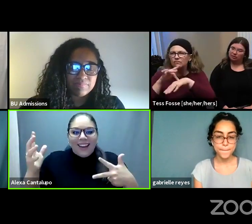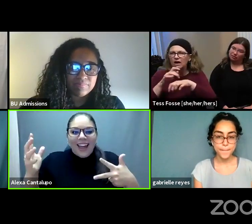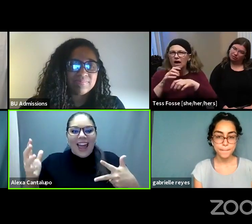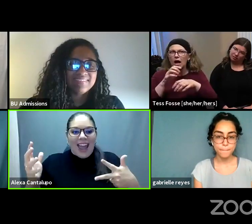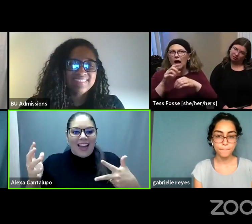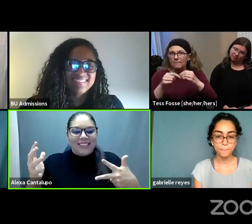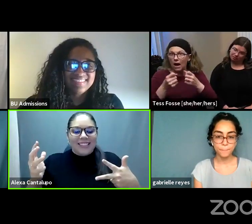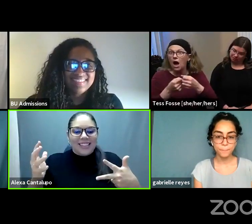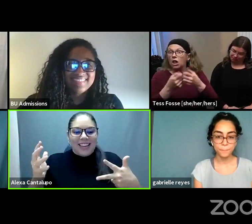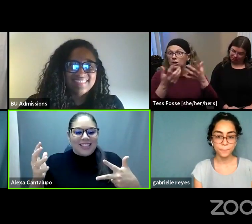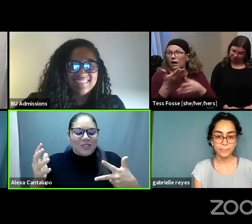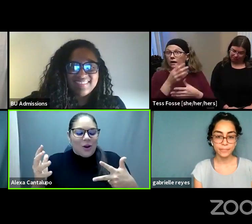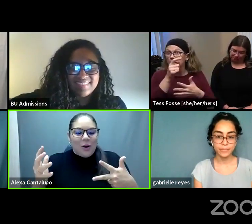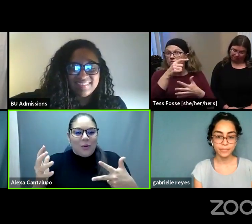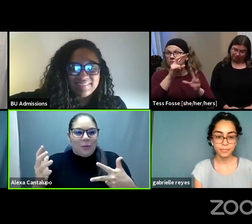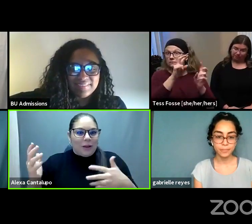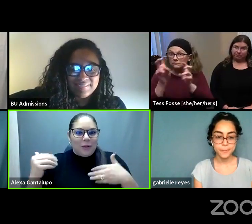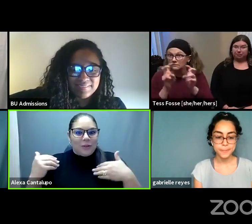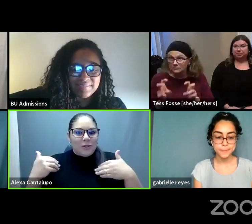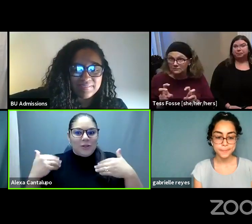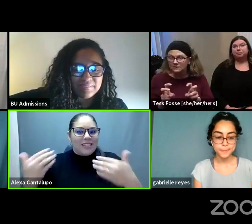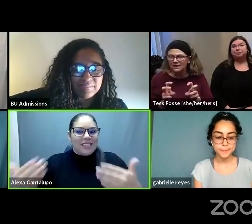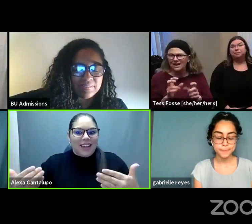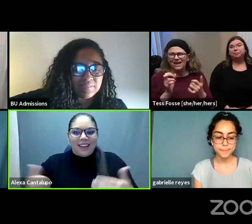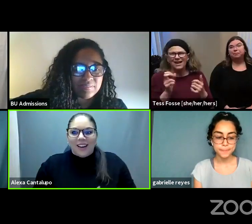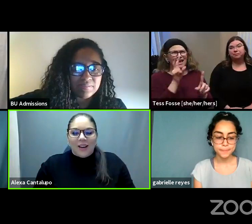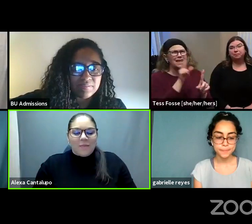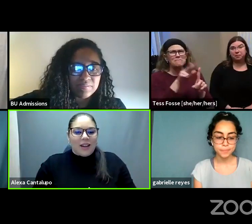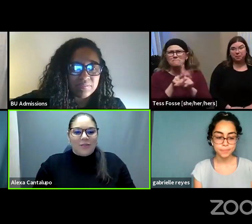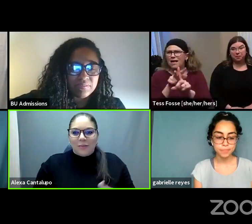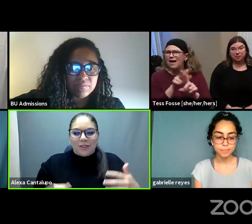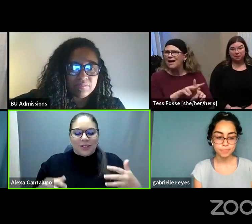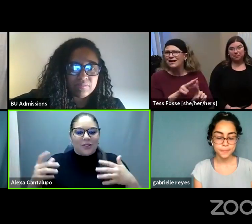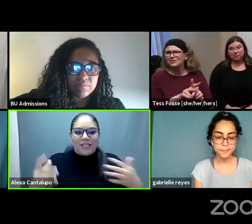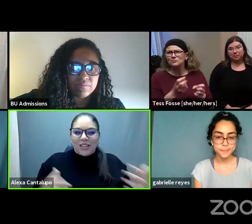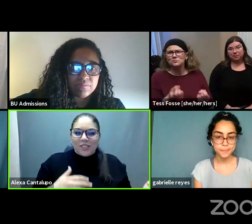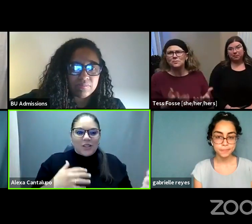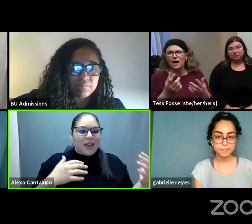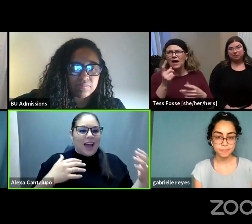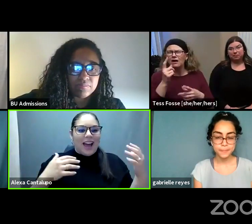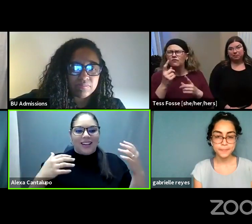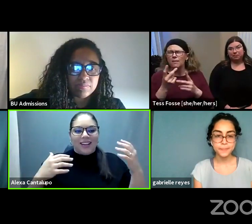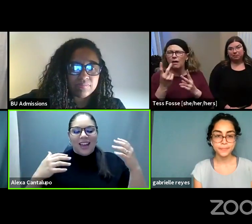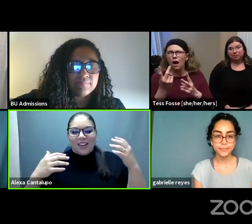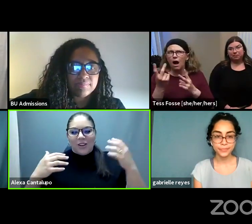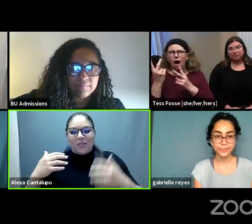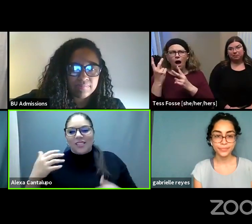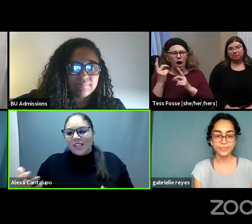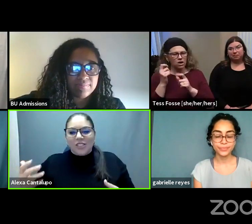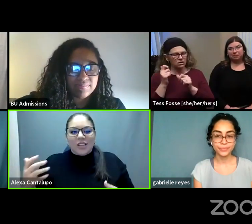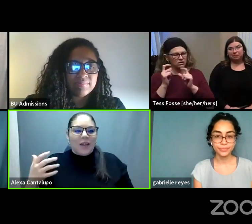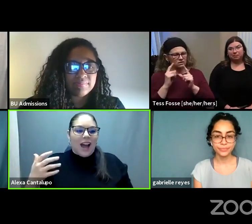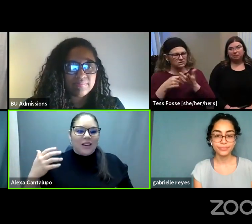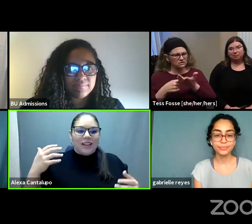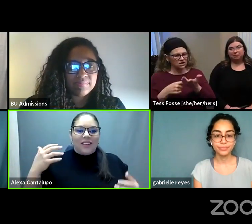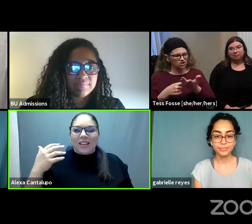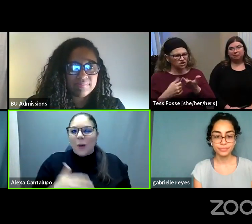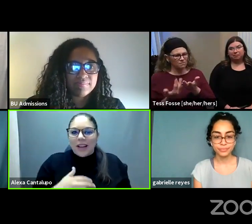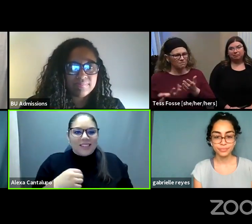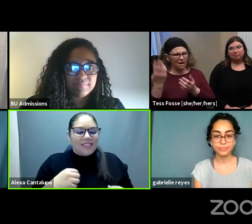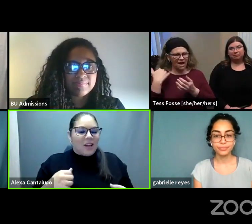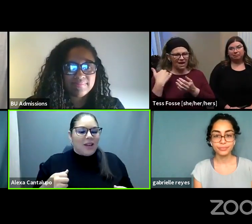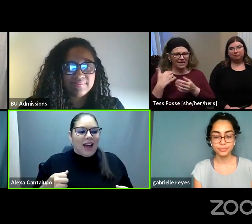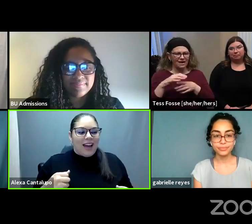lot, and it's so applicable to this day. I can remember conversations that we had and, discussions that we had and